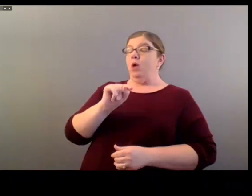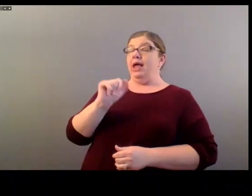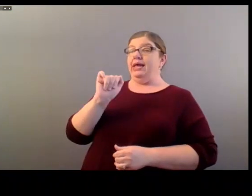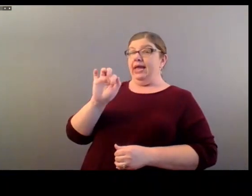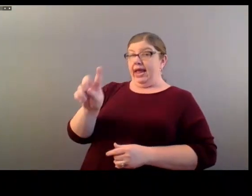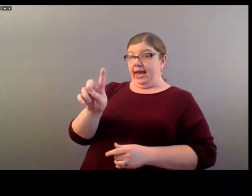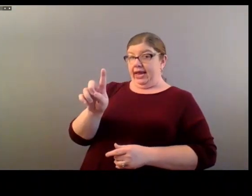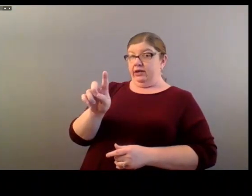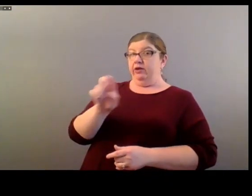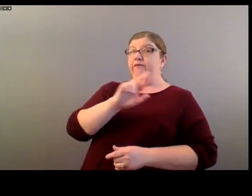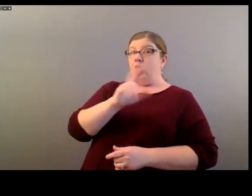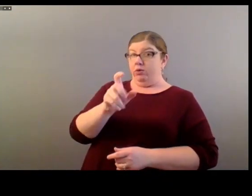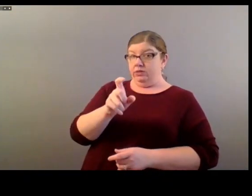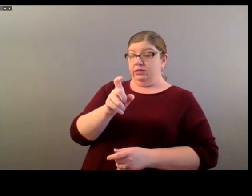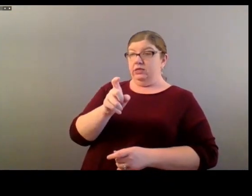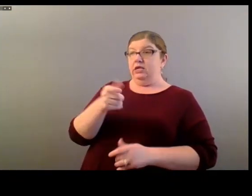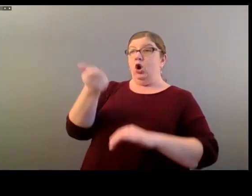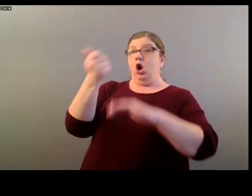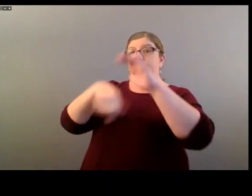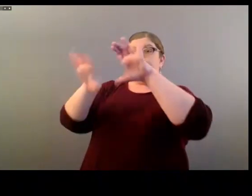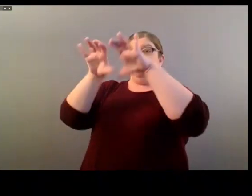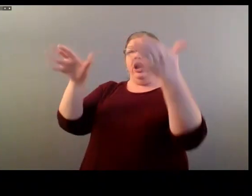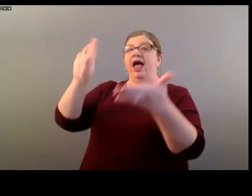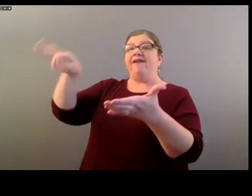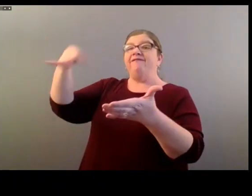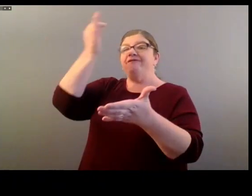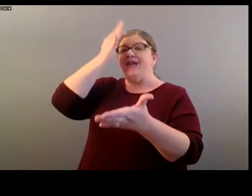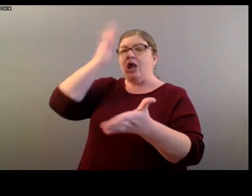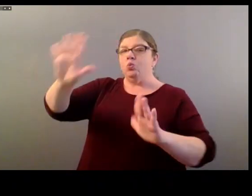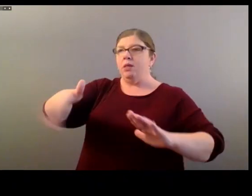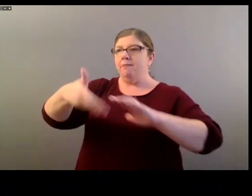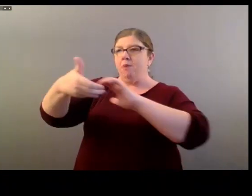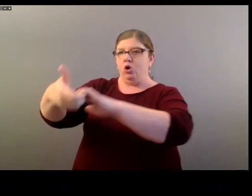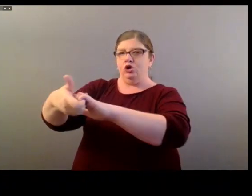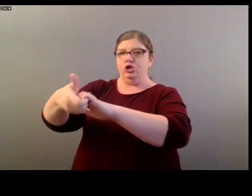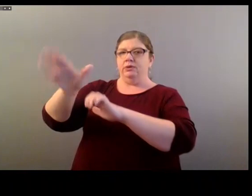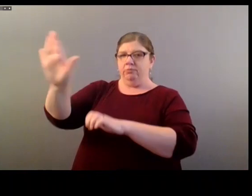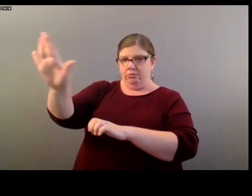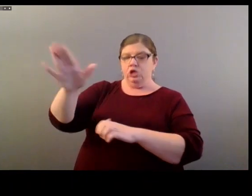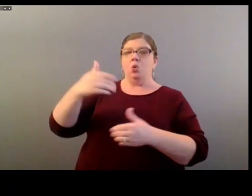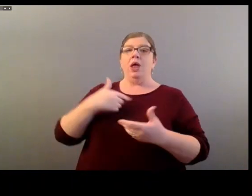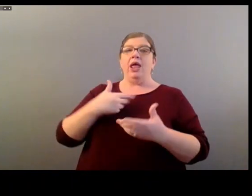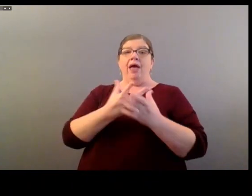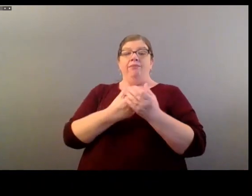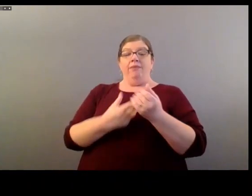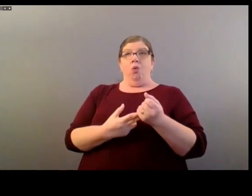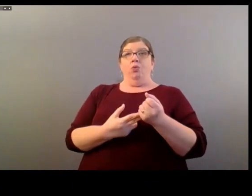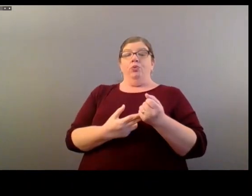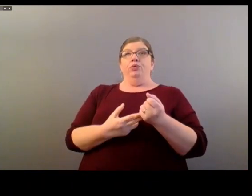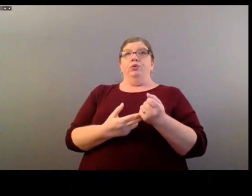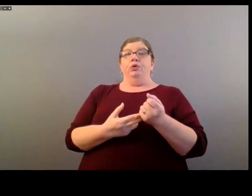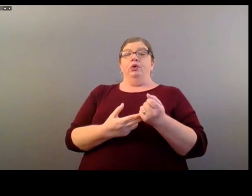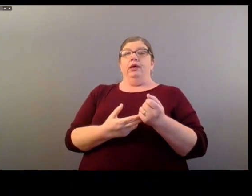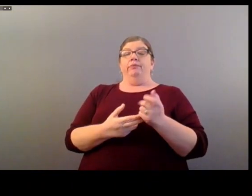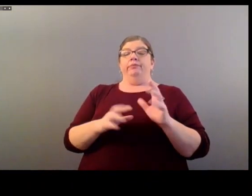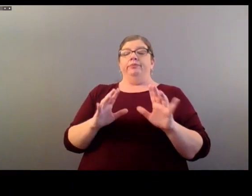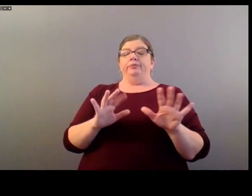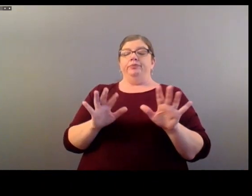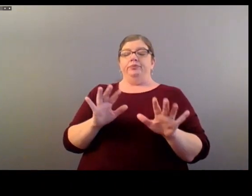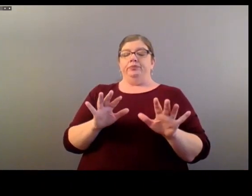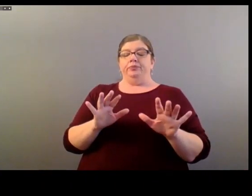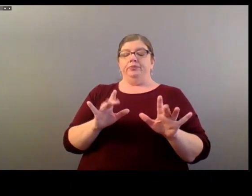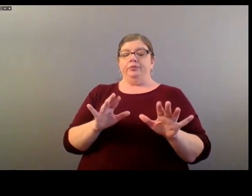the are under a federal partnership, so we have both. We have both